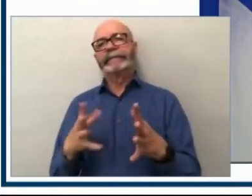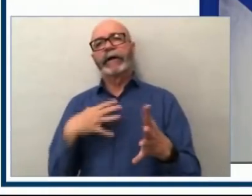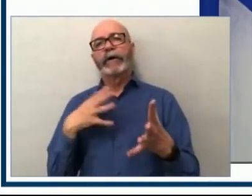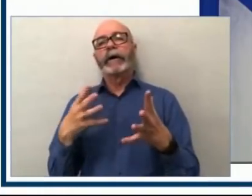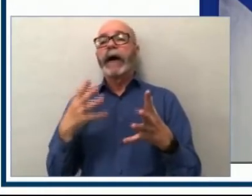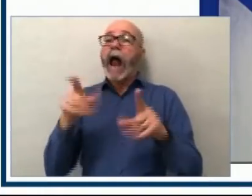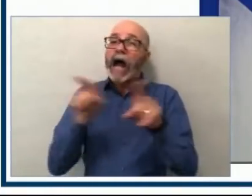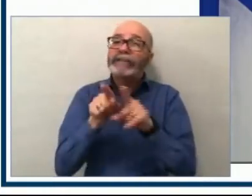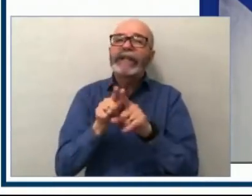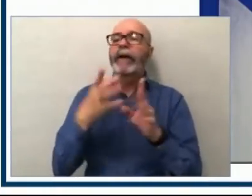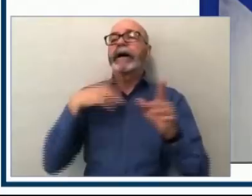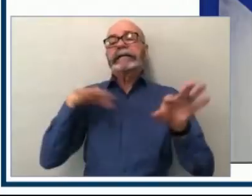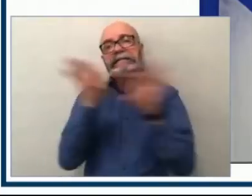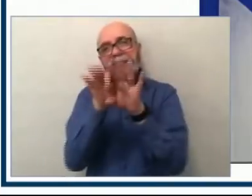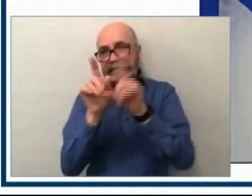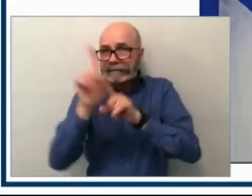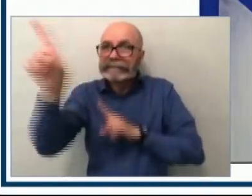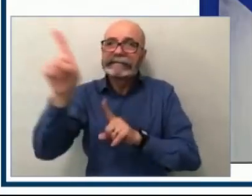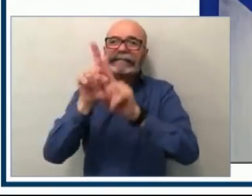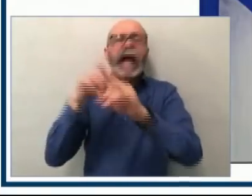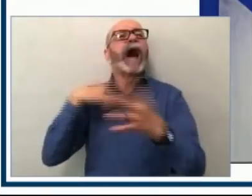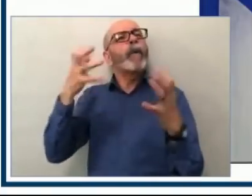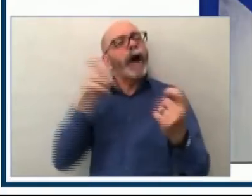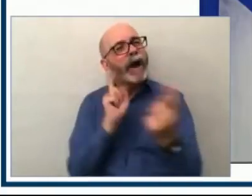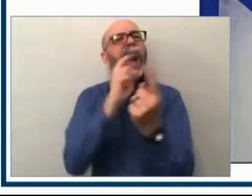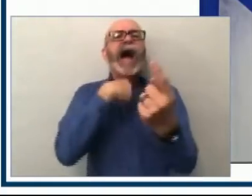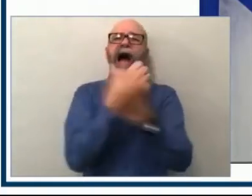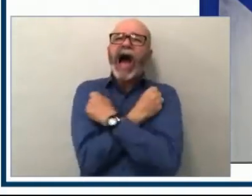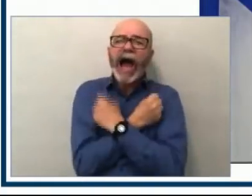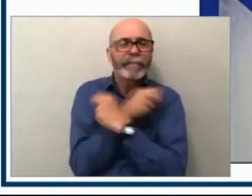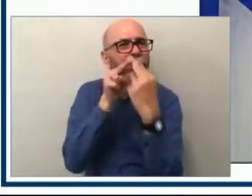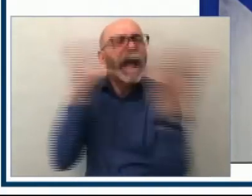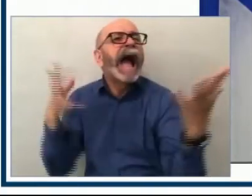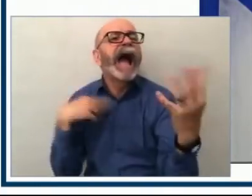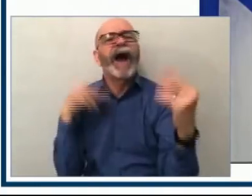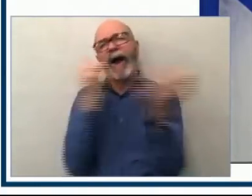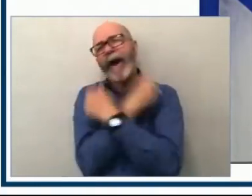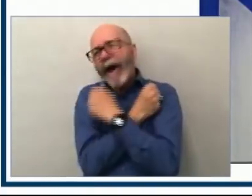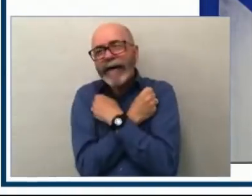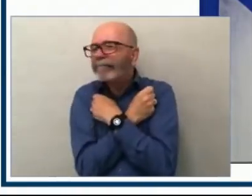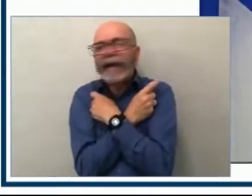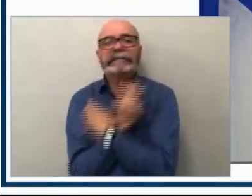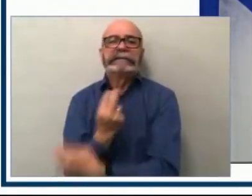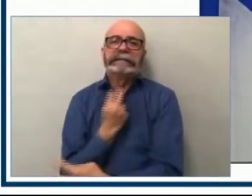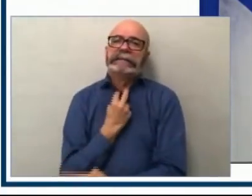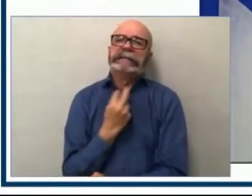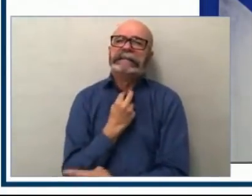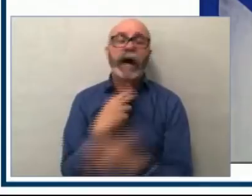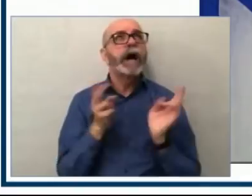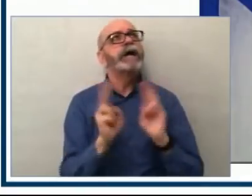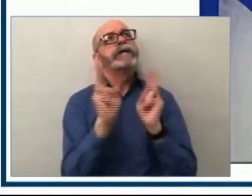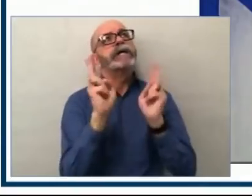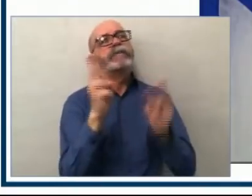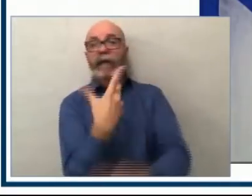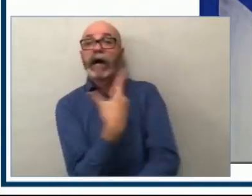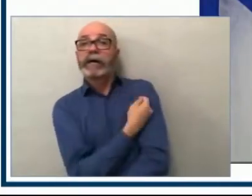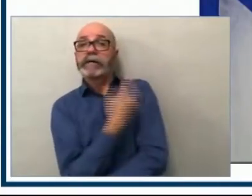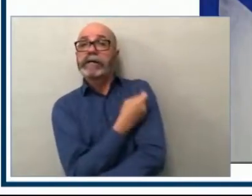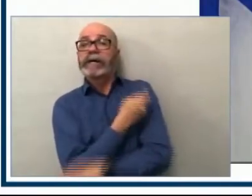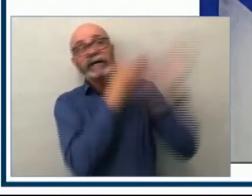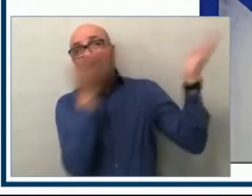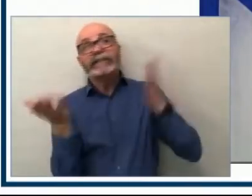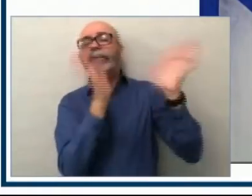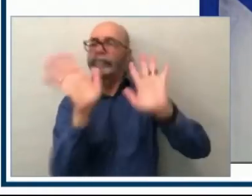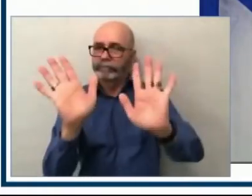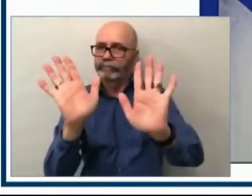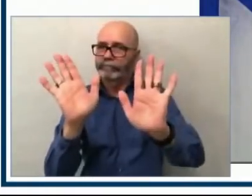The vaccine is rolling out, and our time to be together will be soon. But right now, we have to continue to do what we're